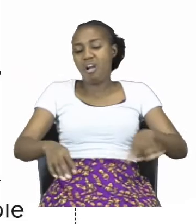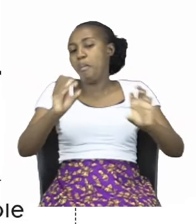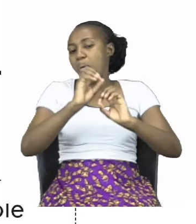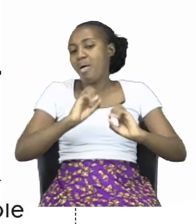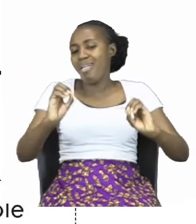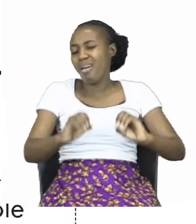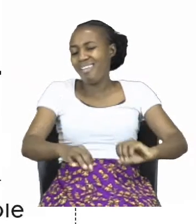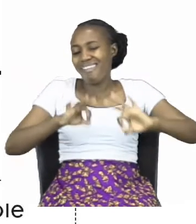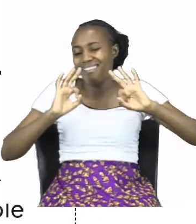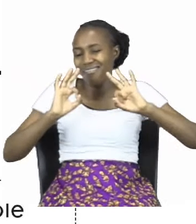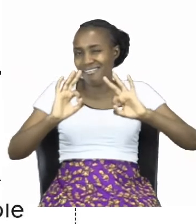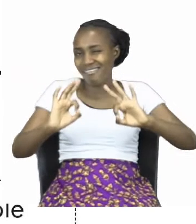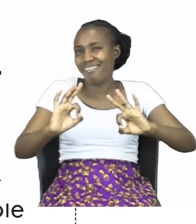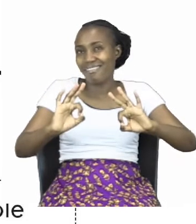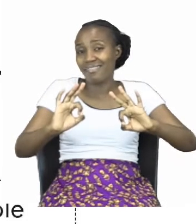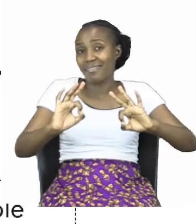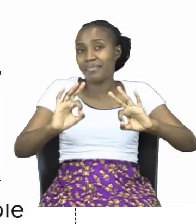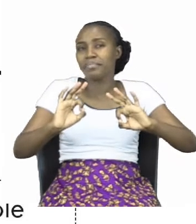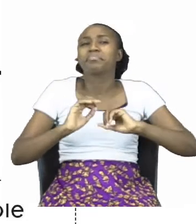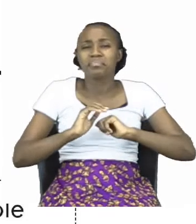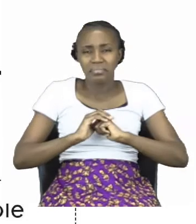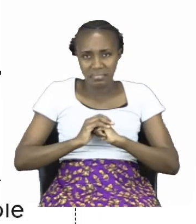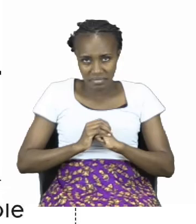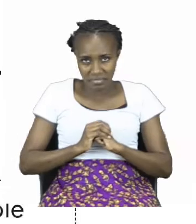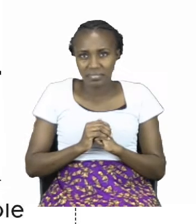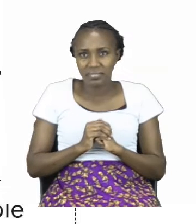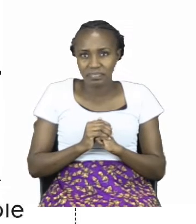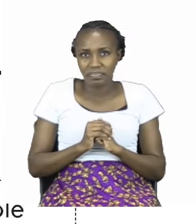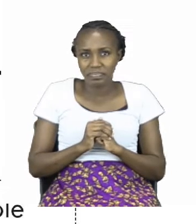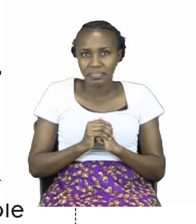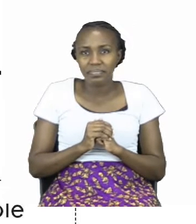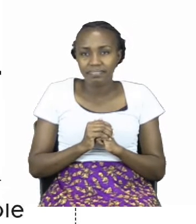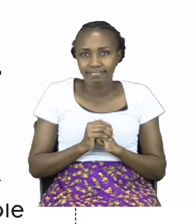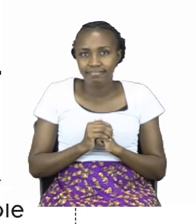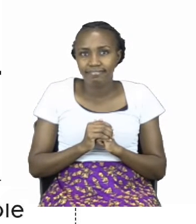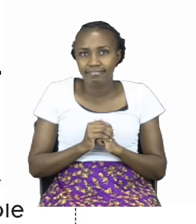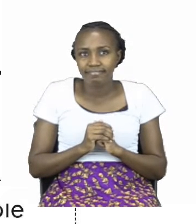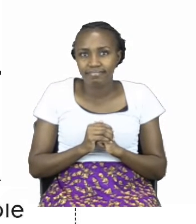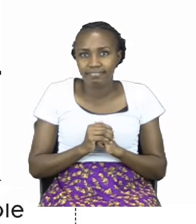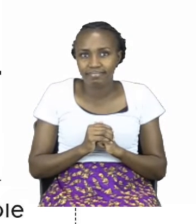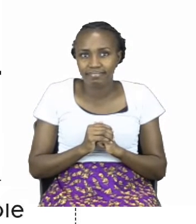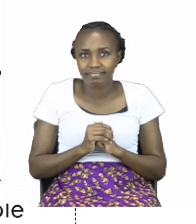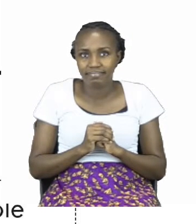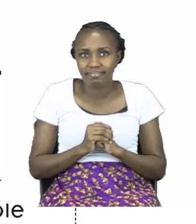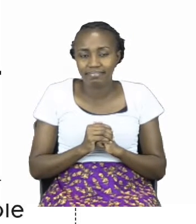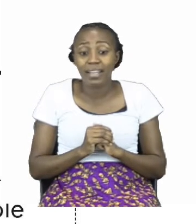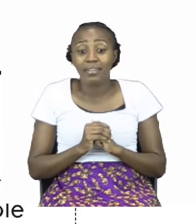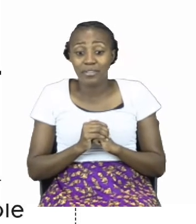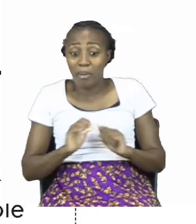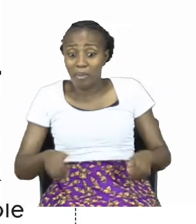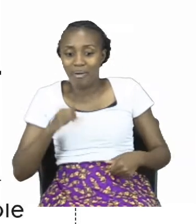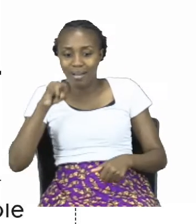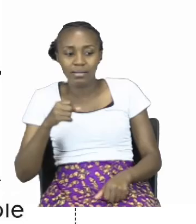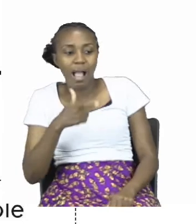bicycle. Jack thought that nothing could possibly go wrong. He laughed